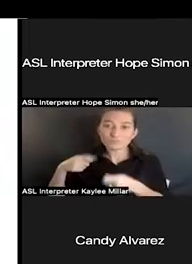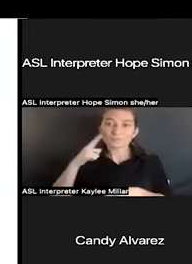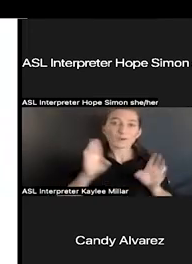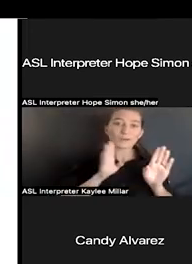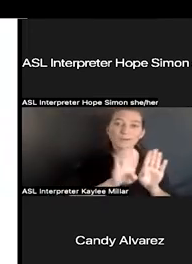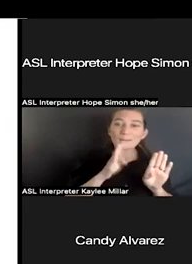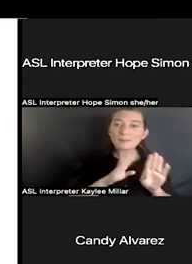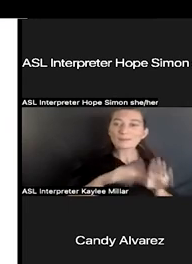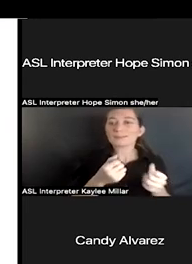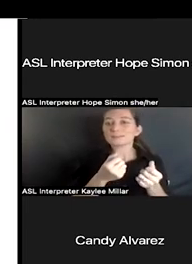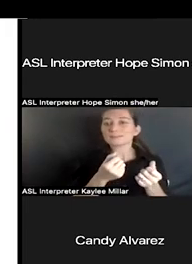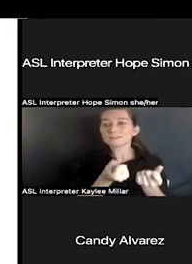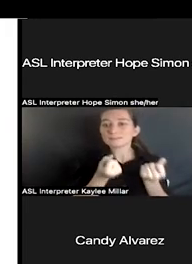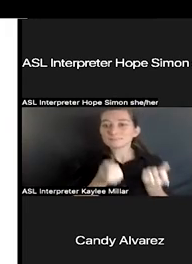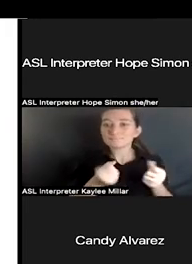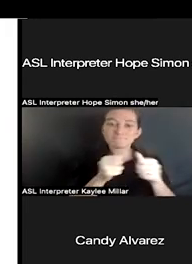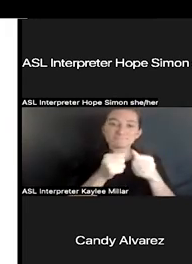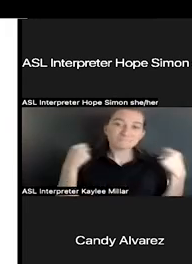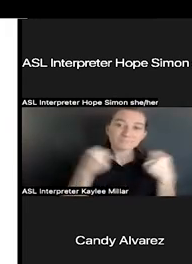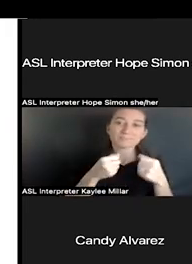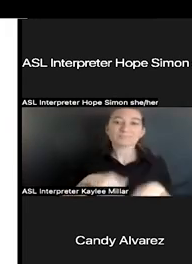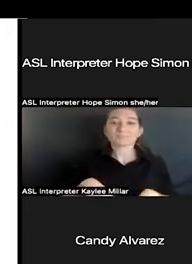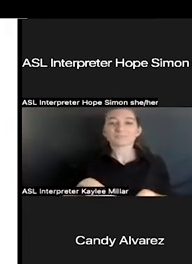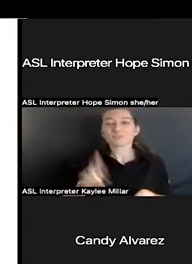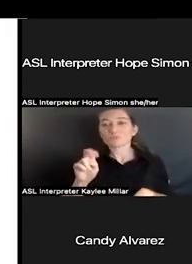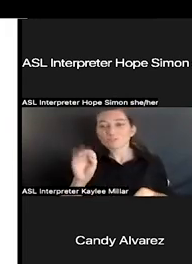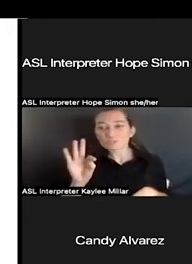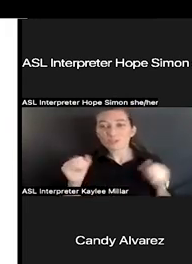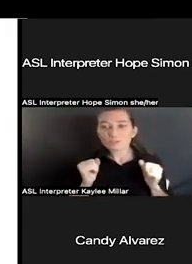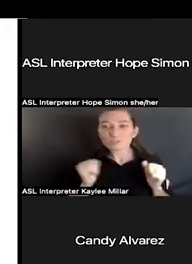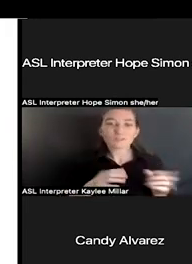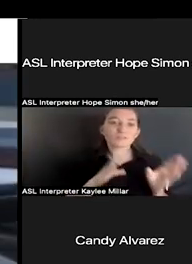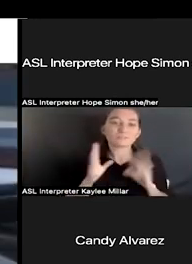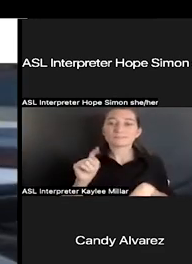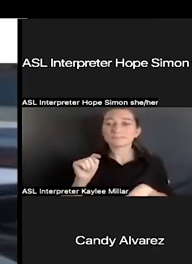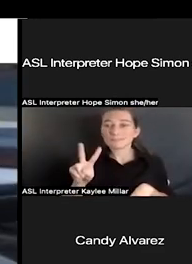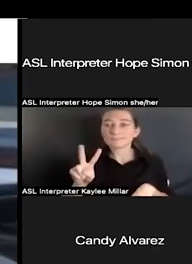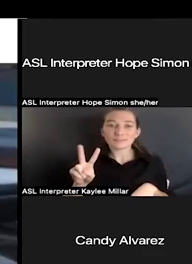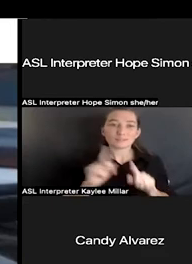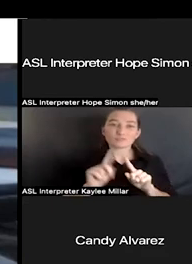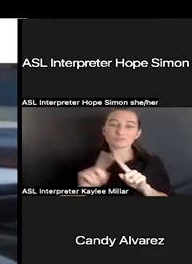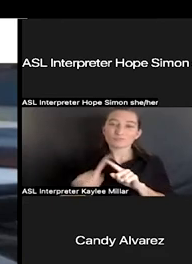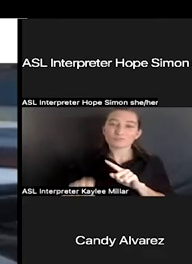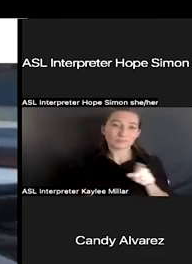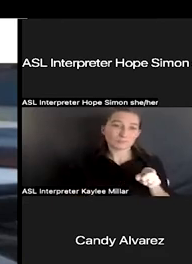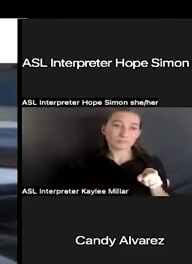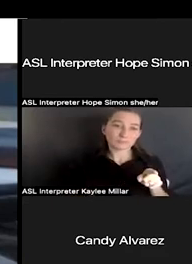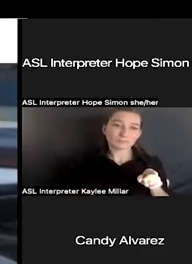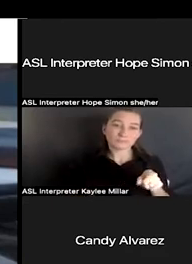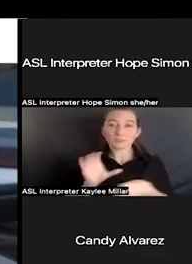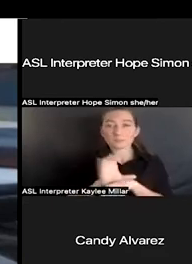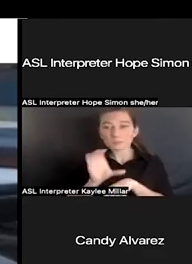fall, fly, or be damaged and hit people, of course, in the type of work we're doing. Here's